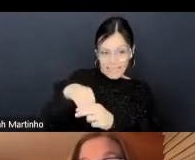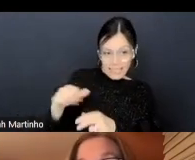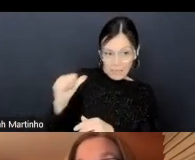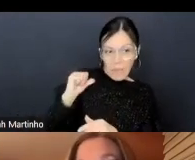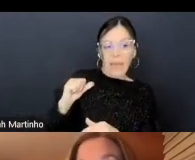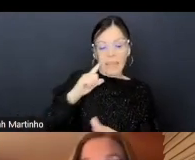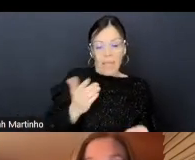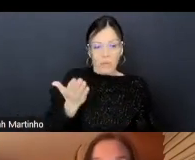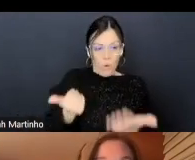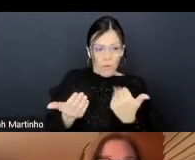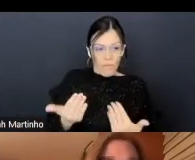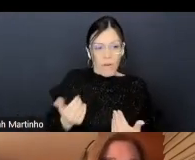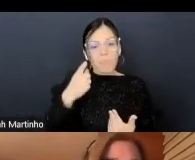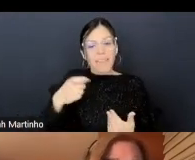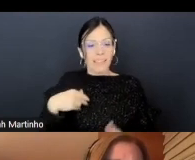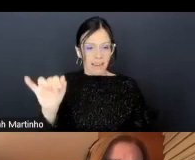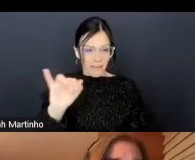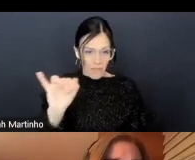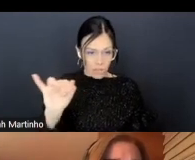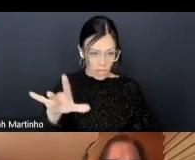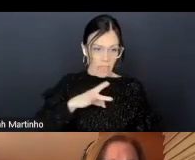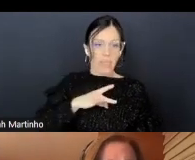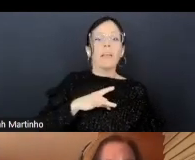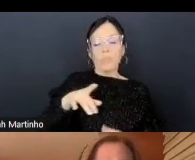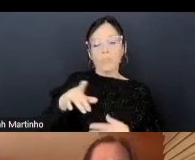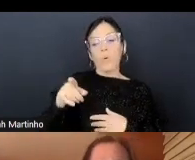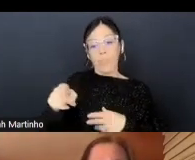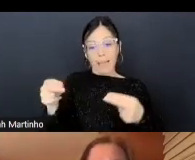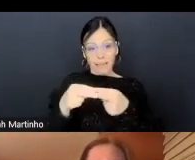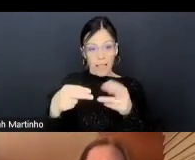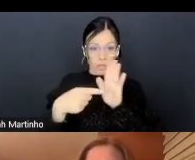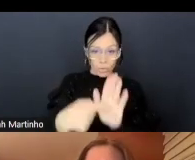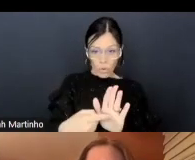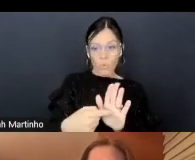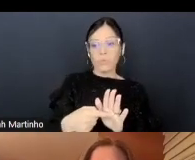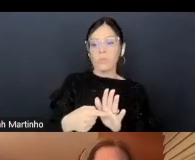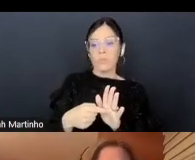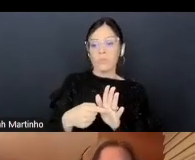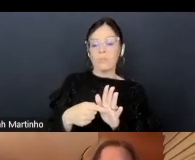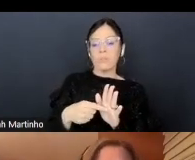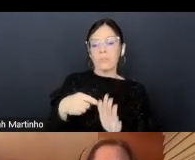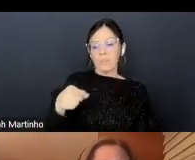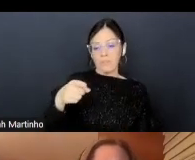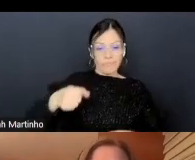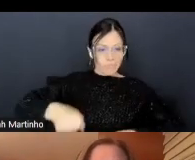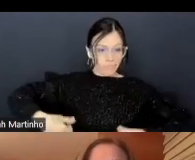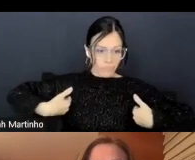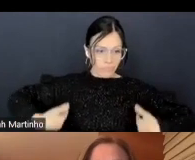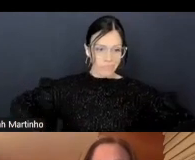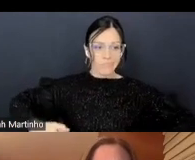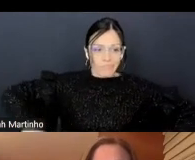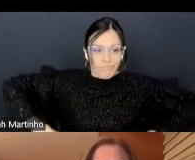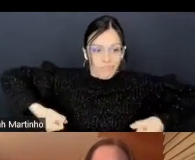life-threatening staph infection in the slide that we have here you see kennedy on his crutches on the left